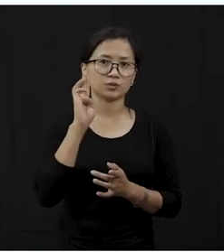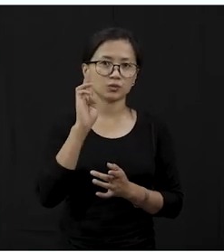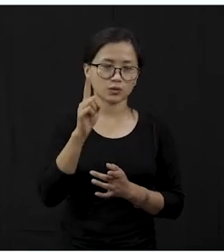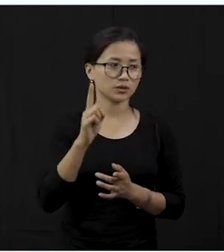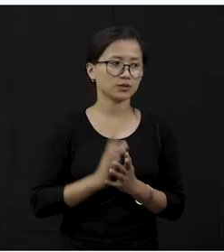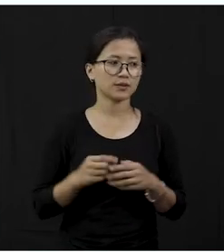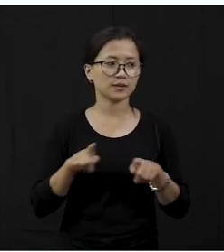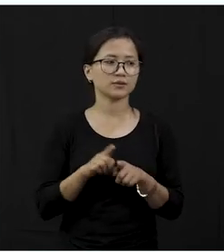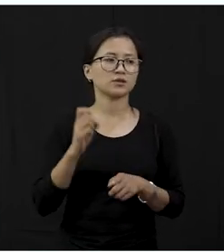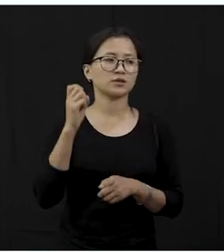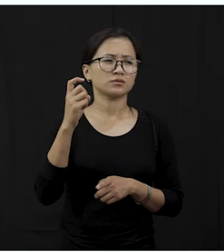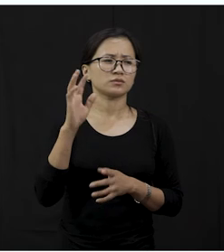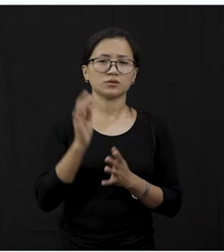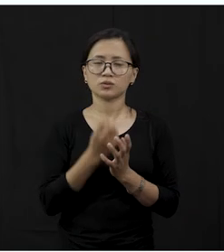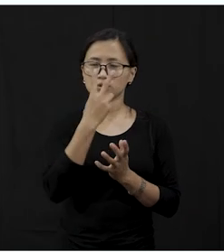74,012.